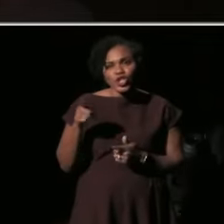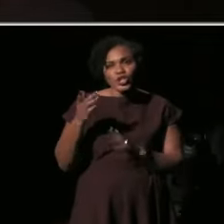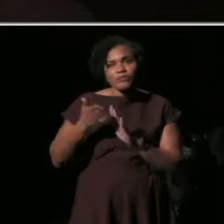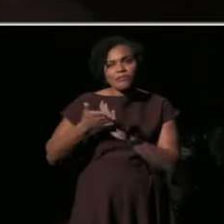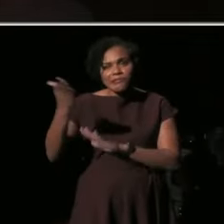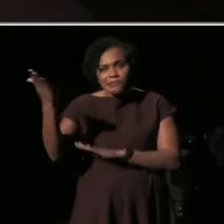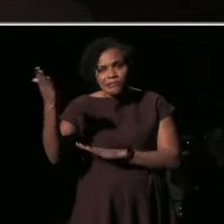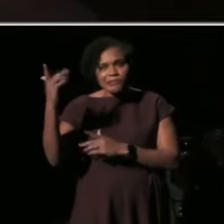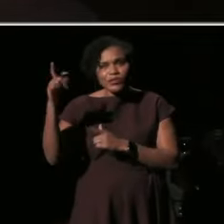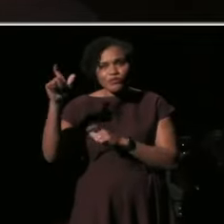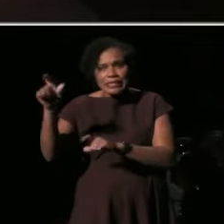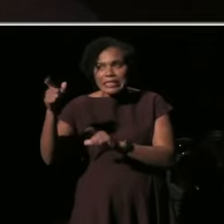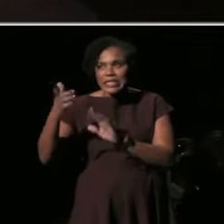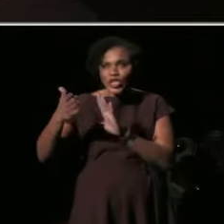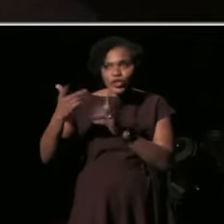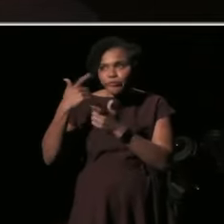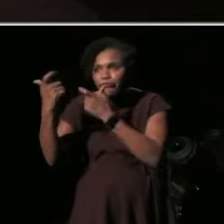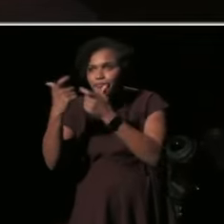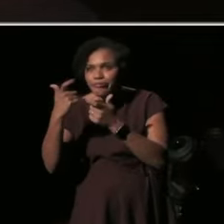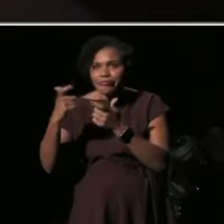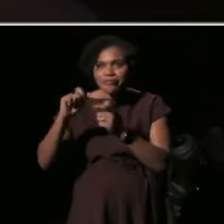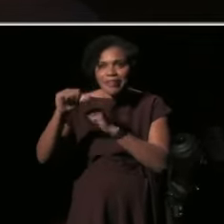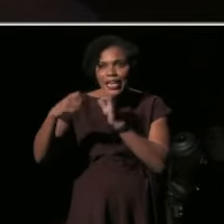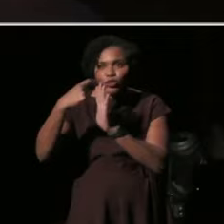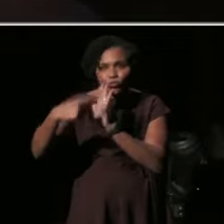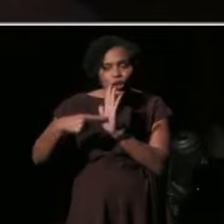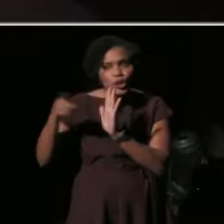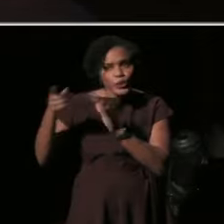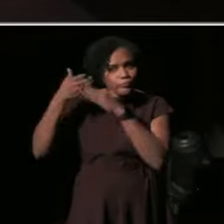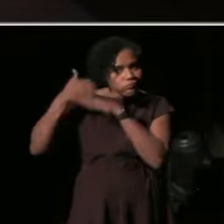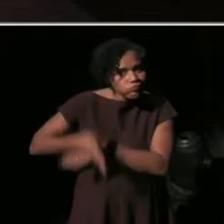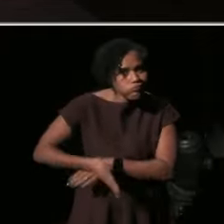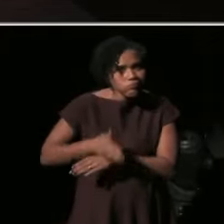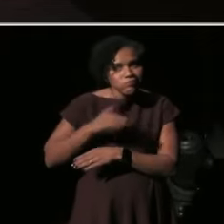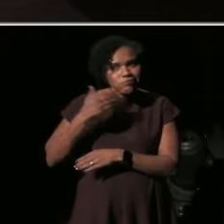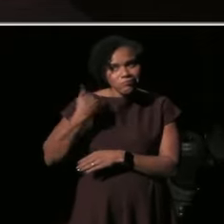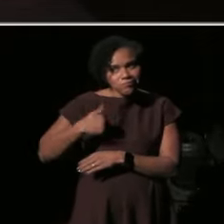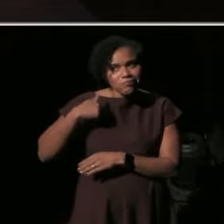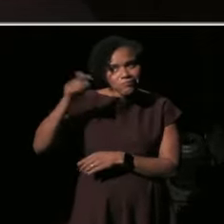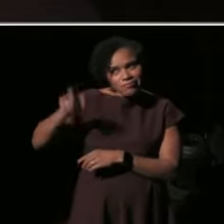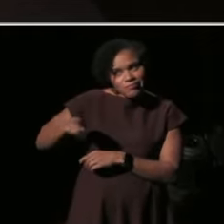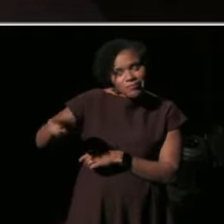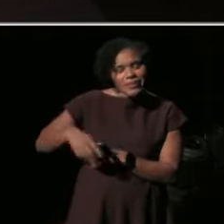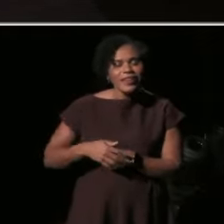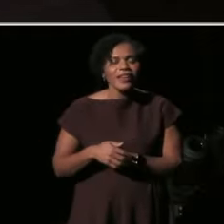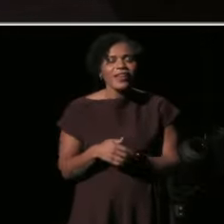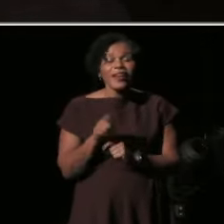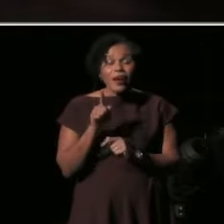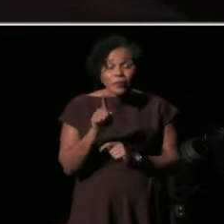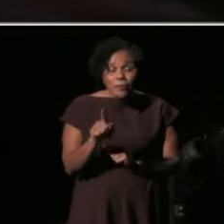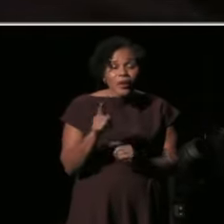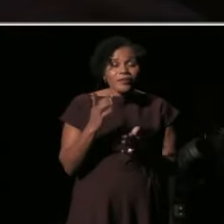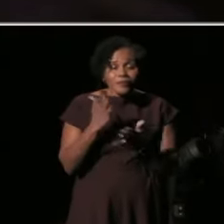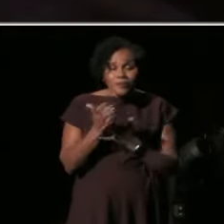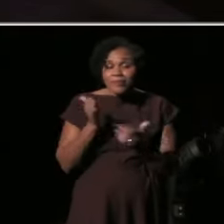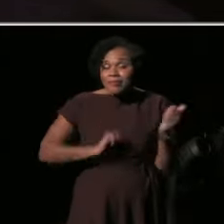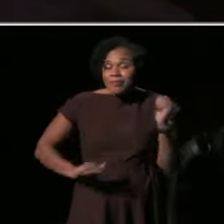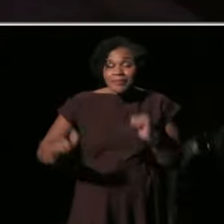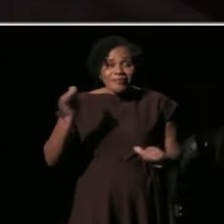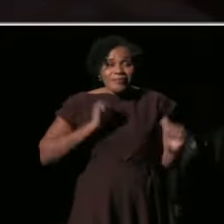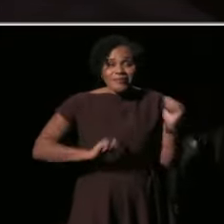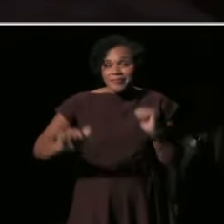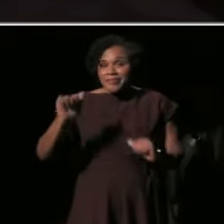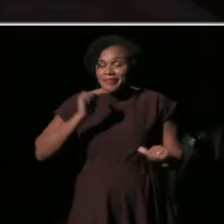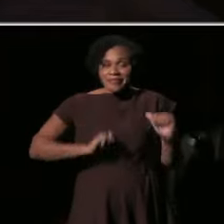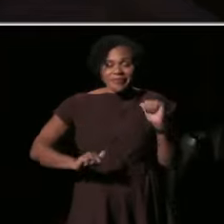residency for her next project. She's a very hardworking artist. But we were so proud to have